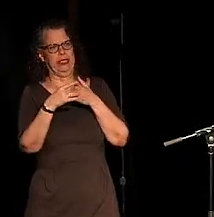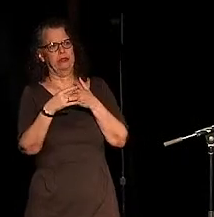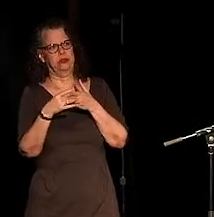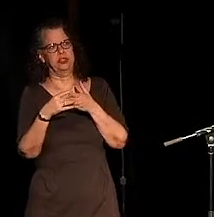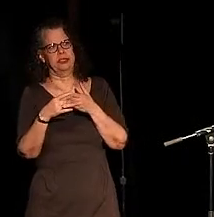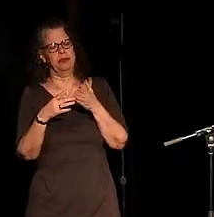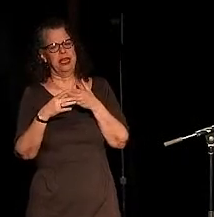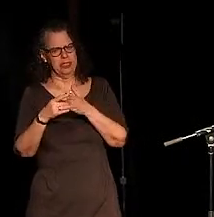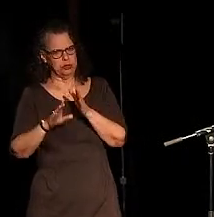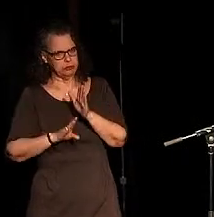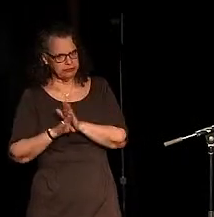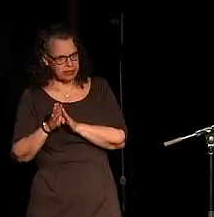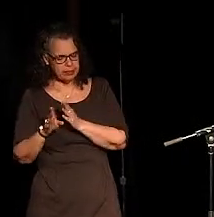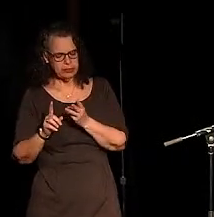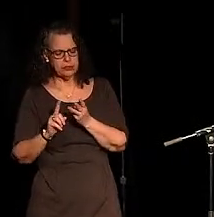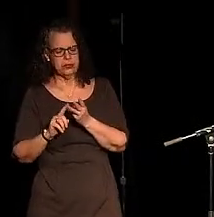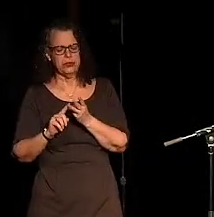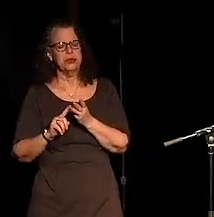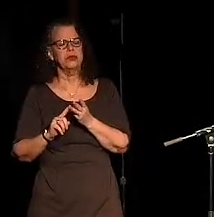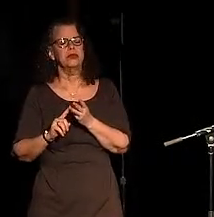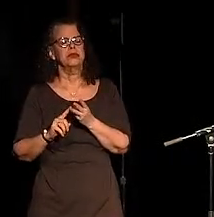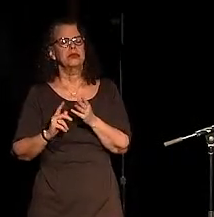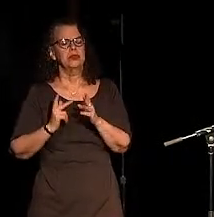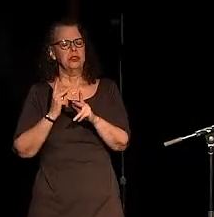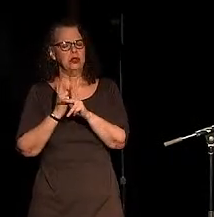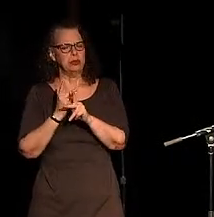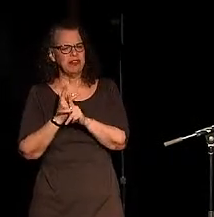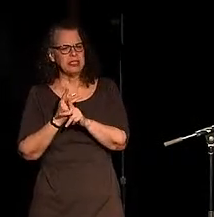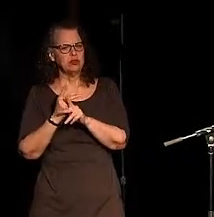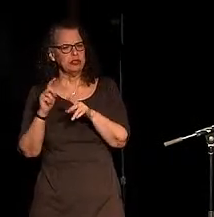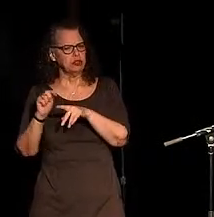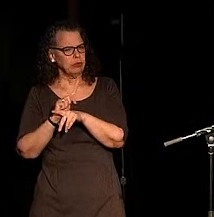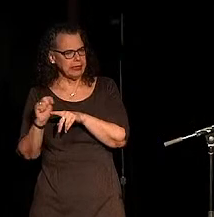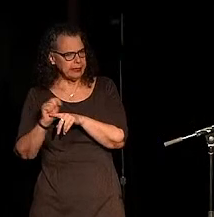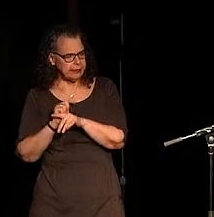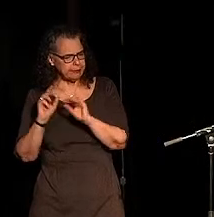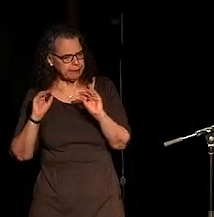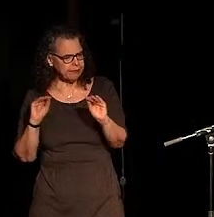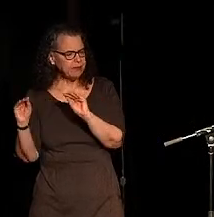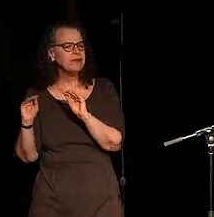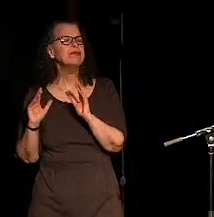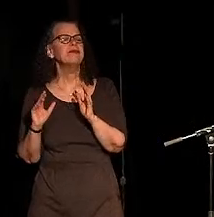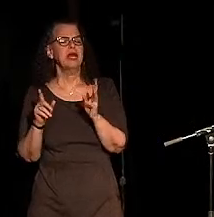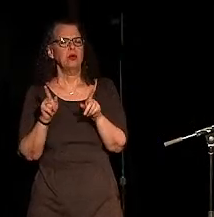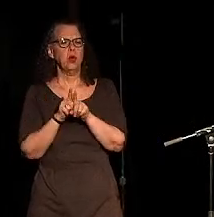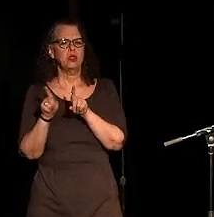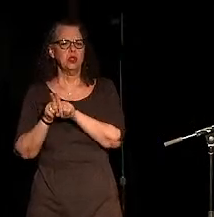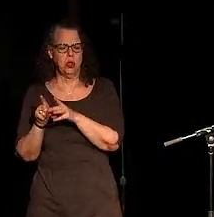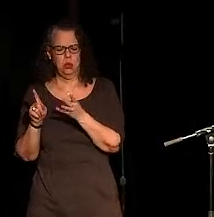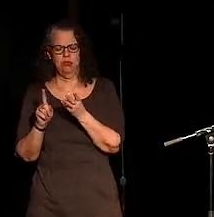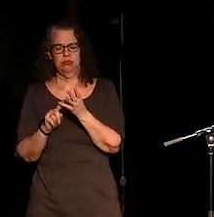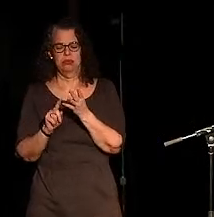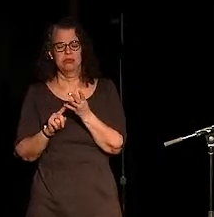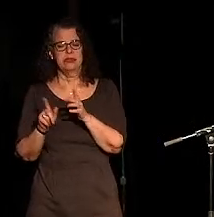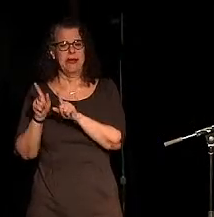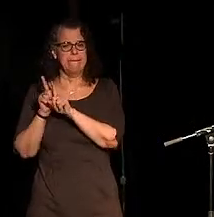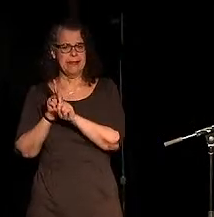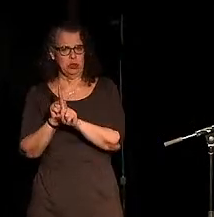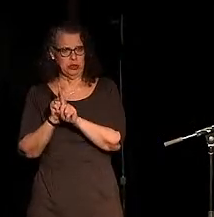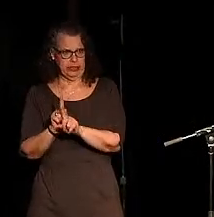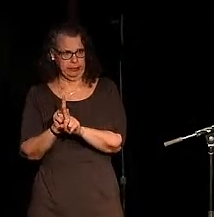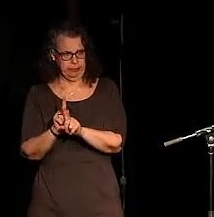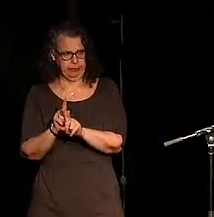leadership development, supervisory training, and one interesting thing came up about mentorship. And so